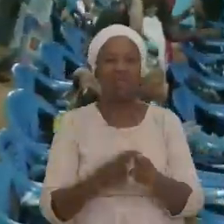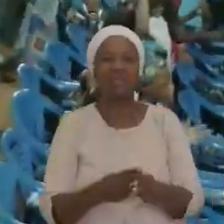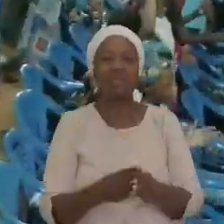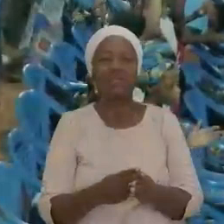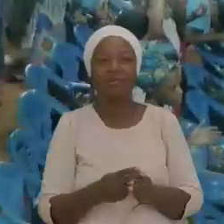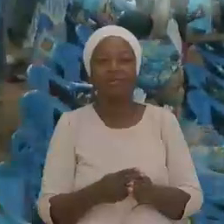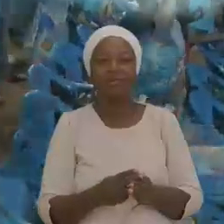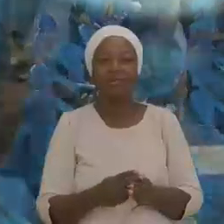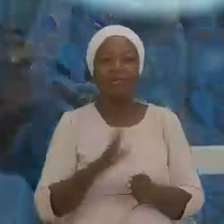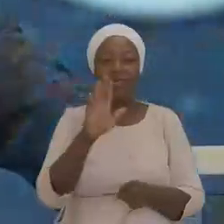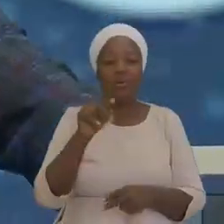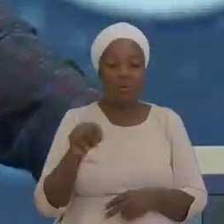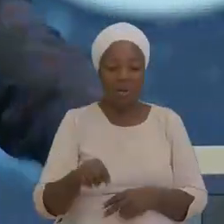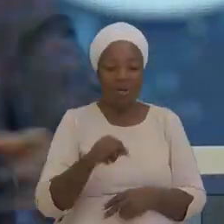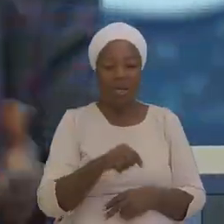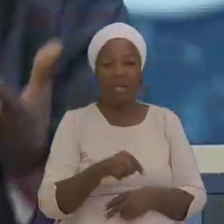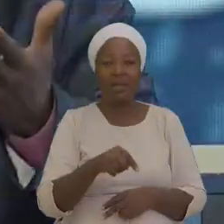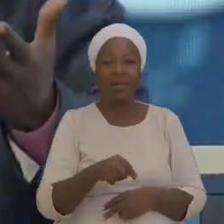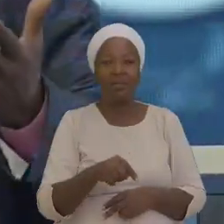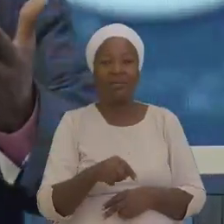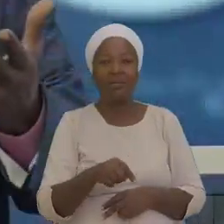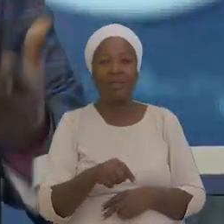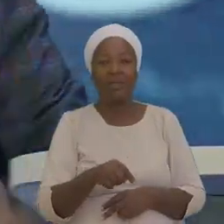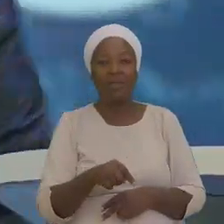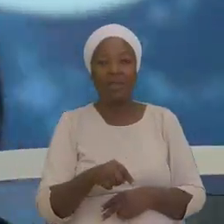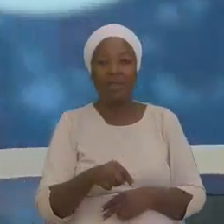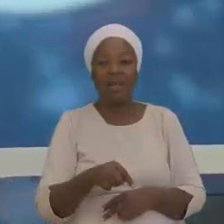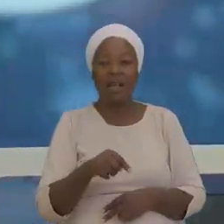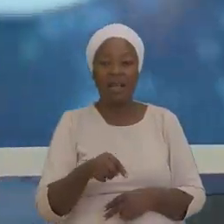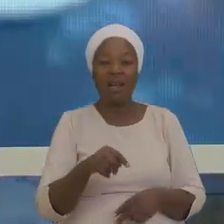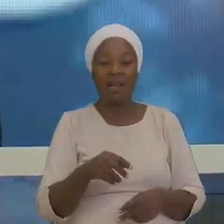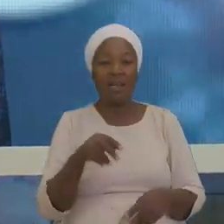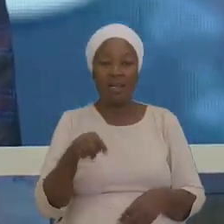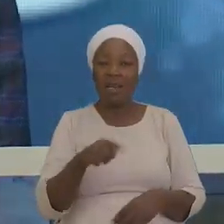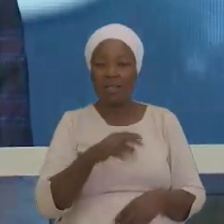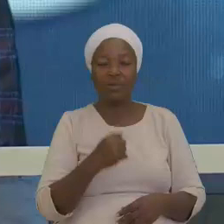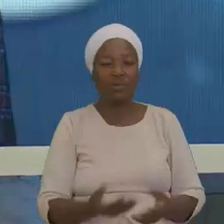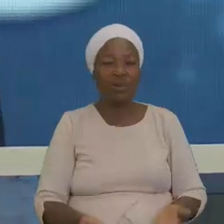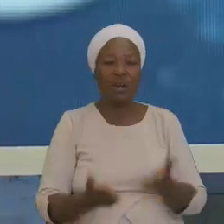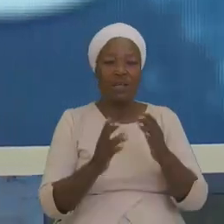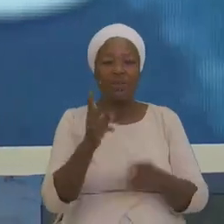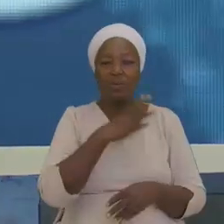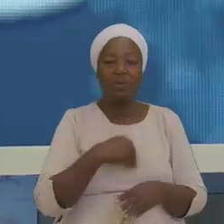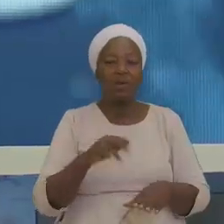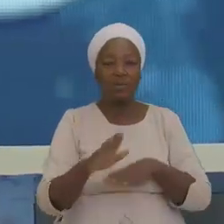Your lame legs will have strength, and you'll rise up and walk.